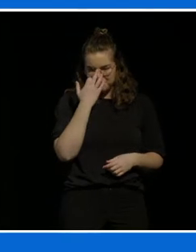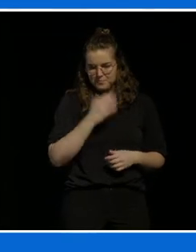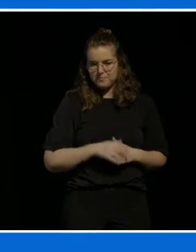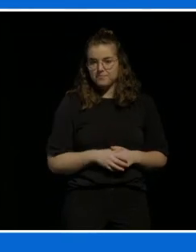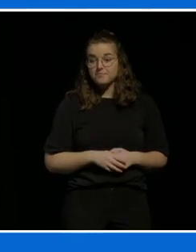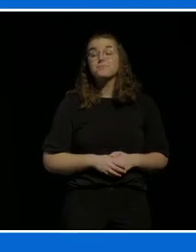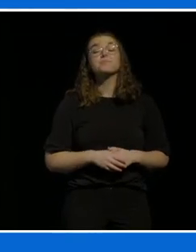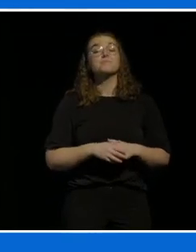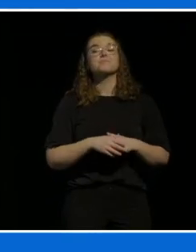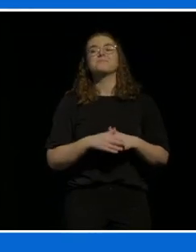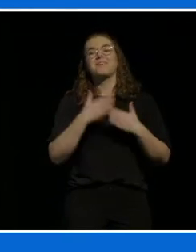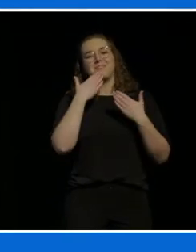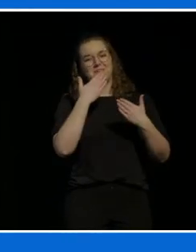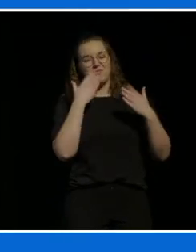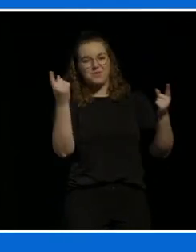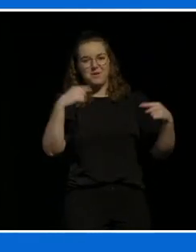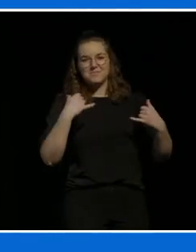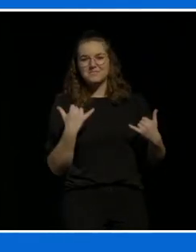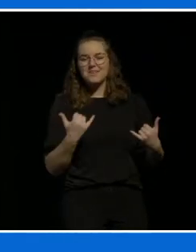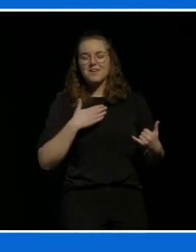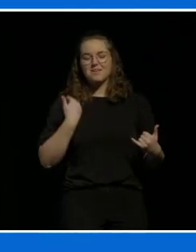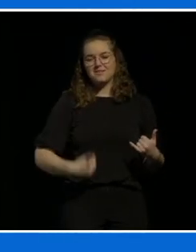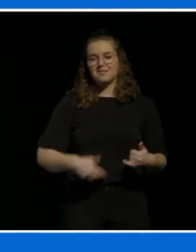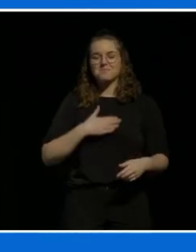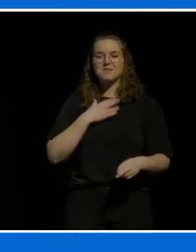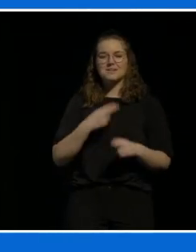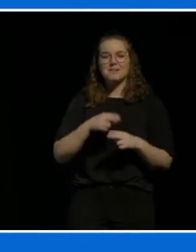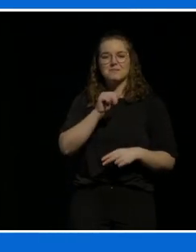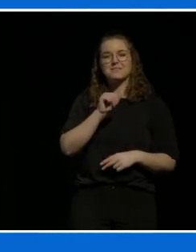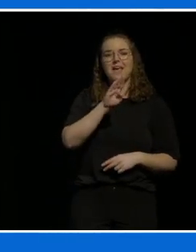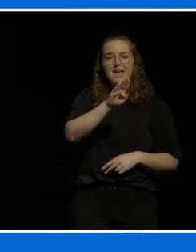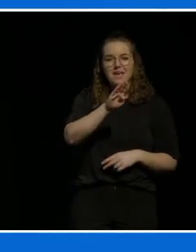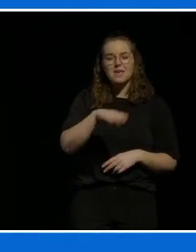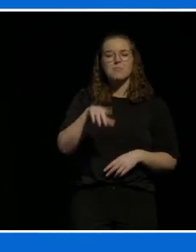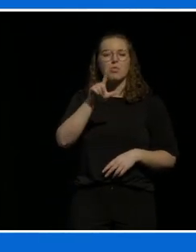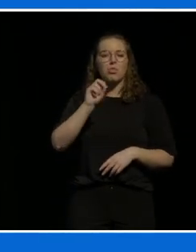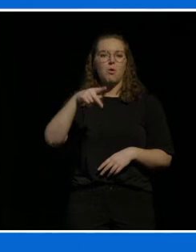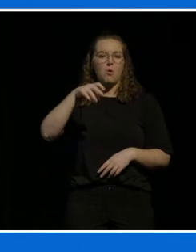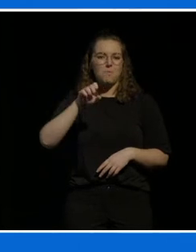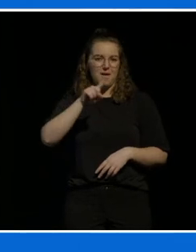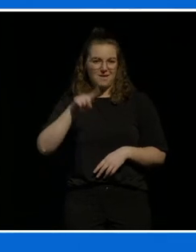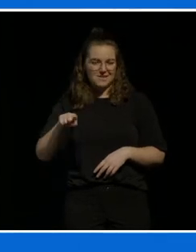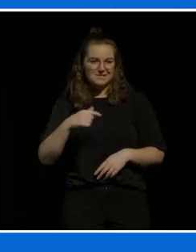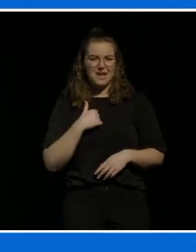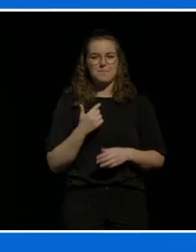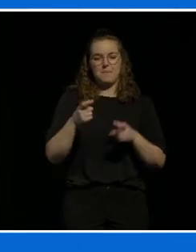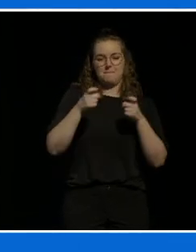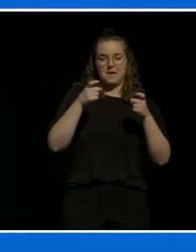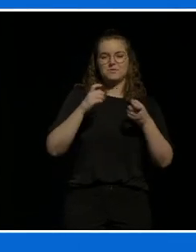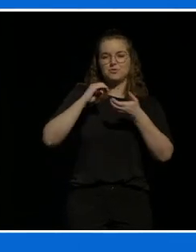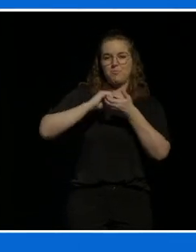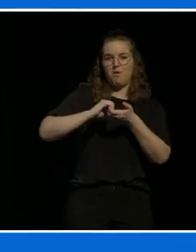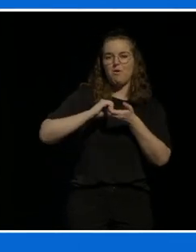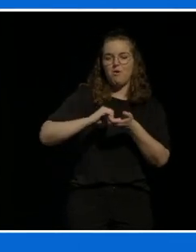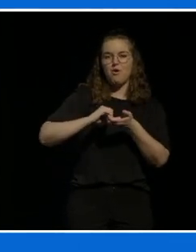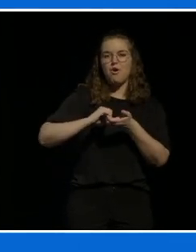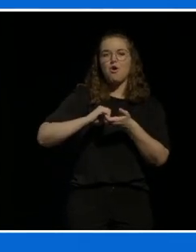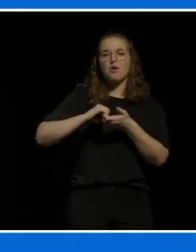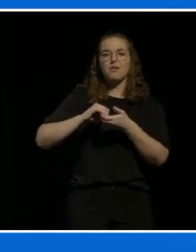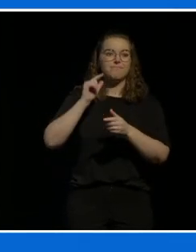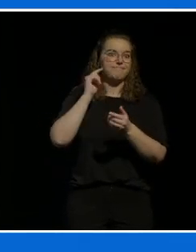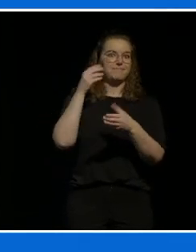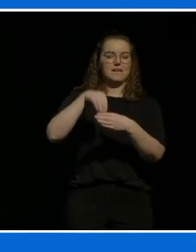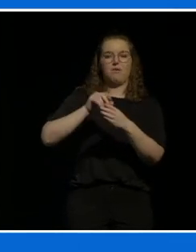Hey everyone, thanks for coming out today. My name is Abe Lopez. I'm a managing partner at a